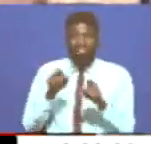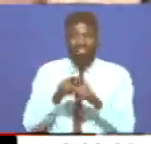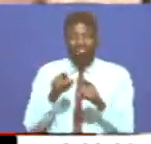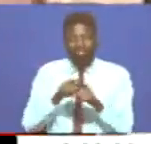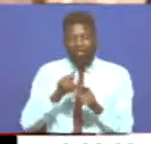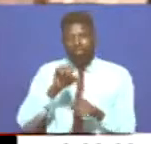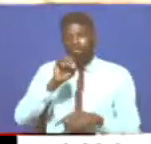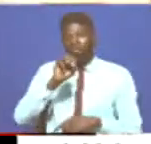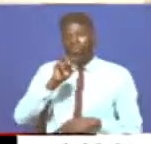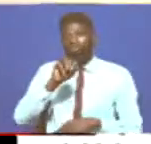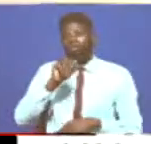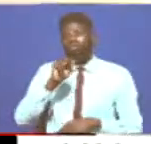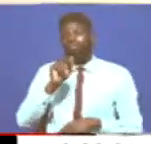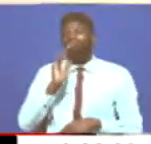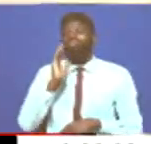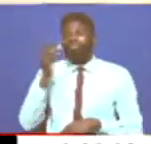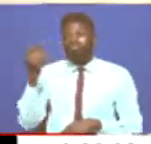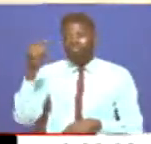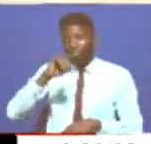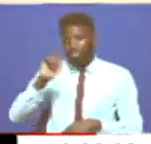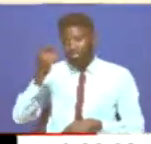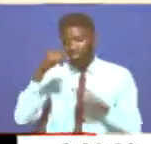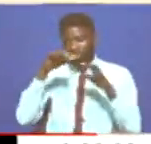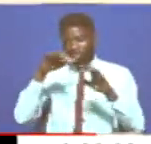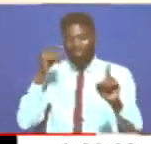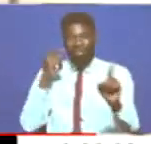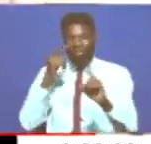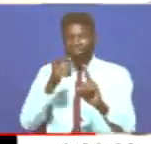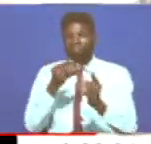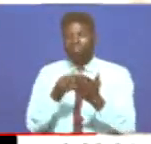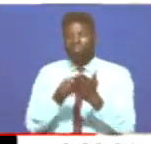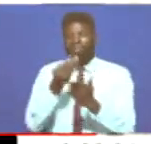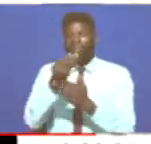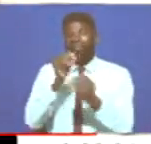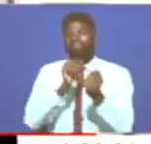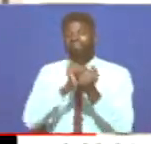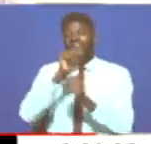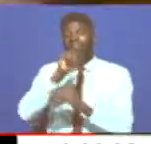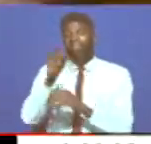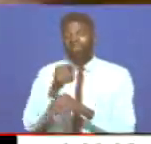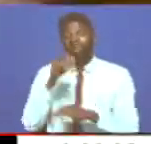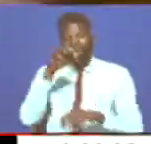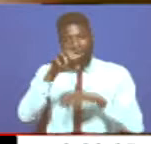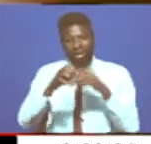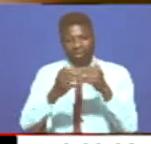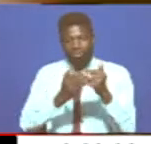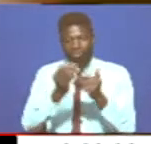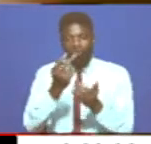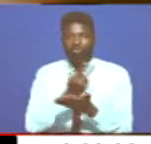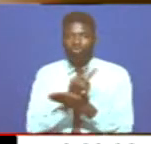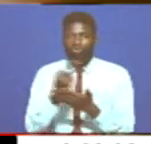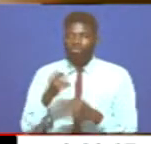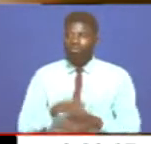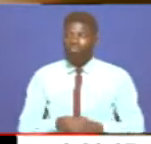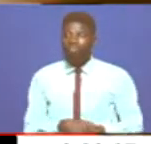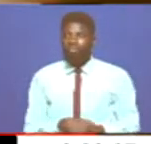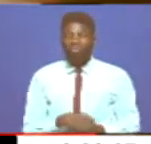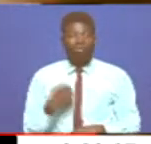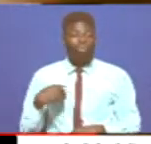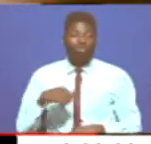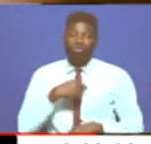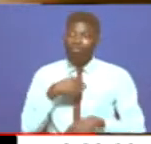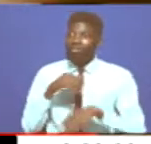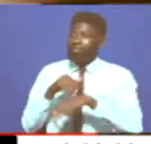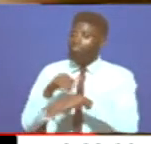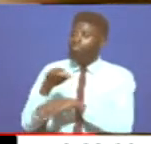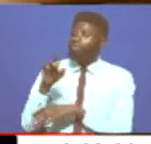the Kenyan market, seeking to purchase 15,000 additional animals in the next 2 weeks. We are already sending there. There's a